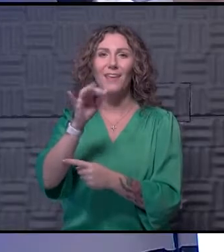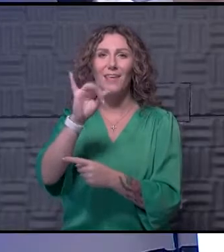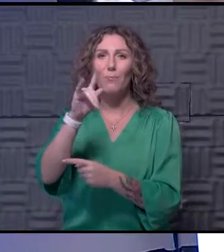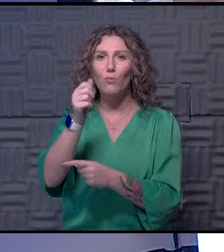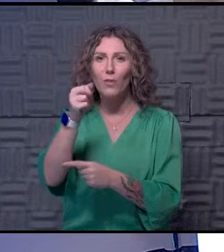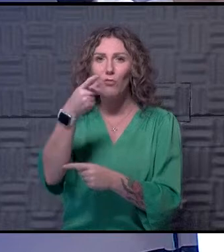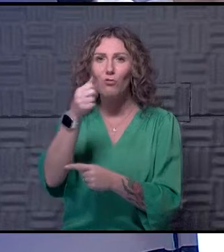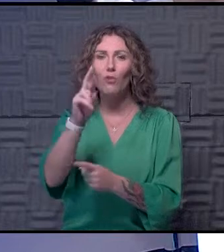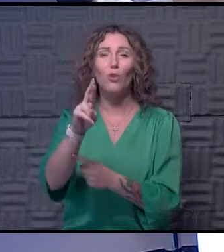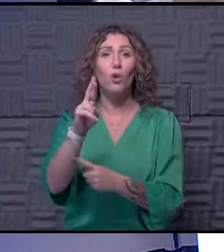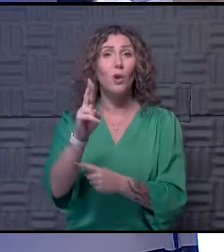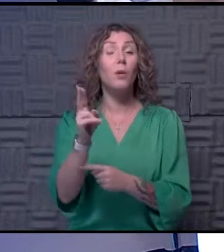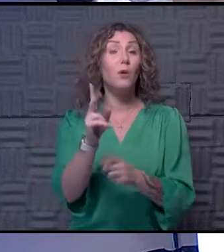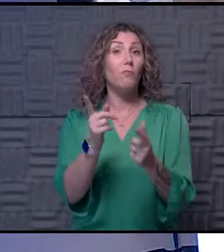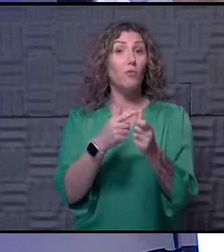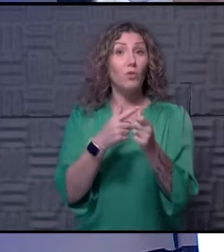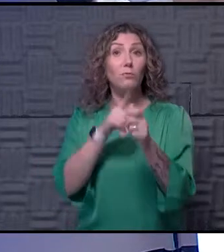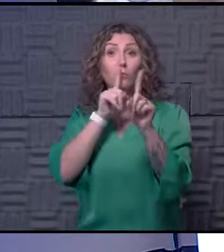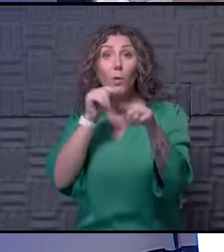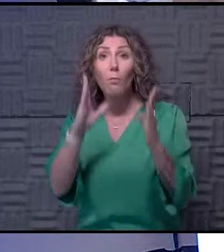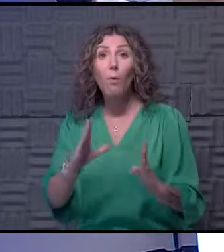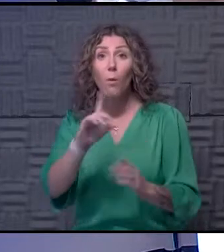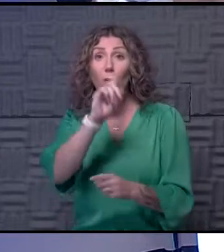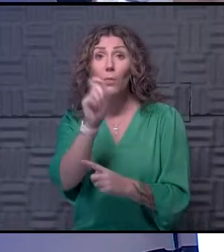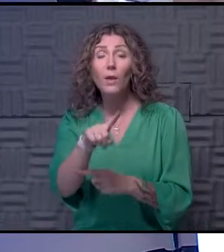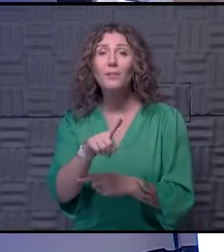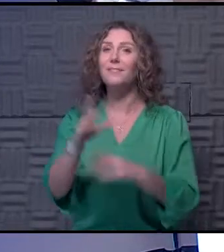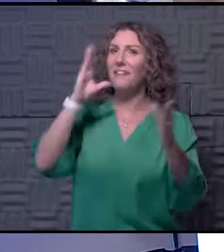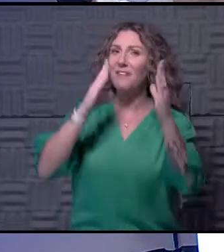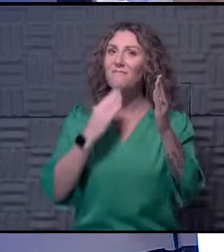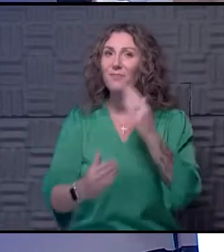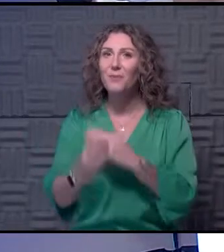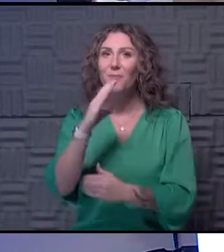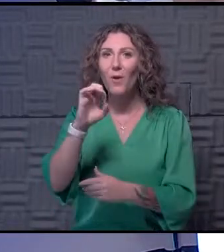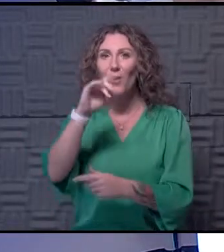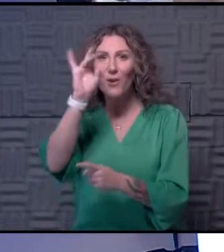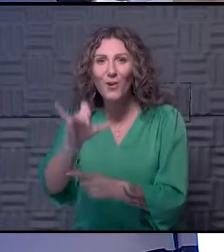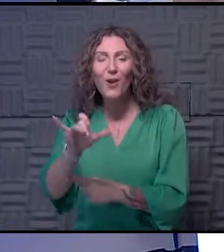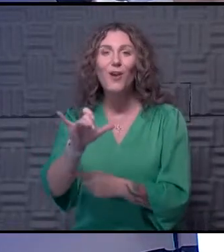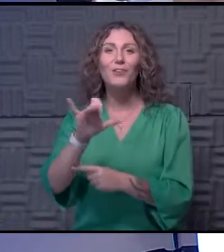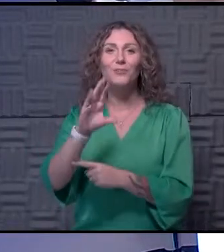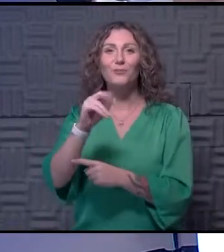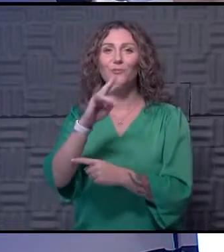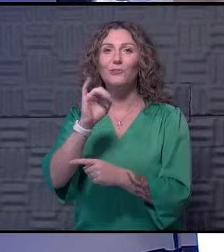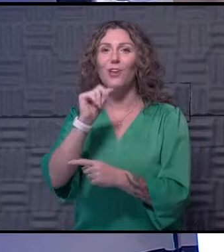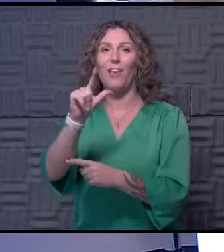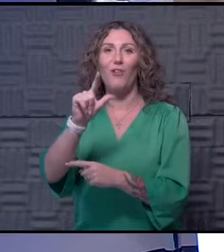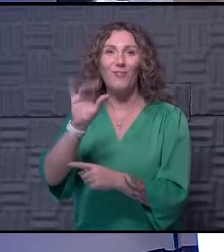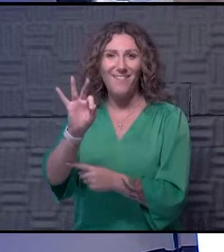first, let's see if there are any reporter questions out there. Hi, good morning. Cody Holyoke with Channel 9.